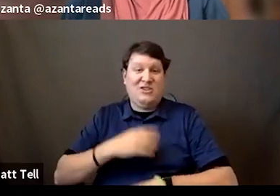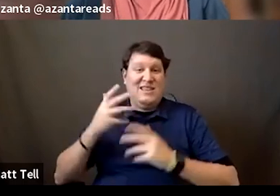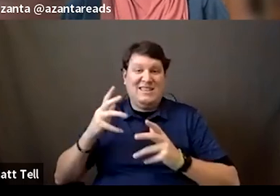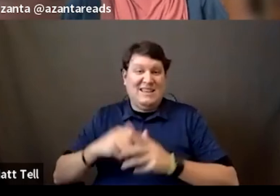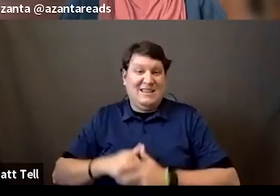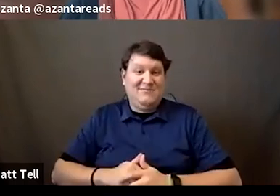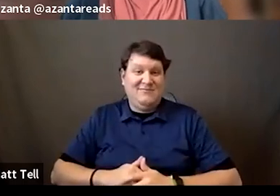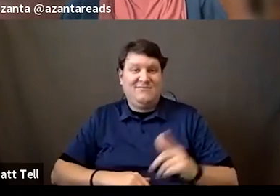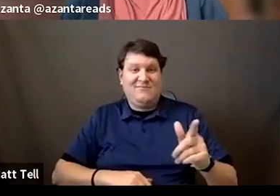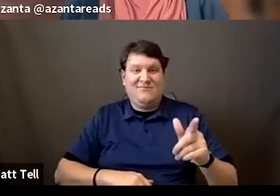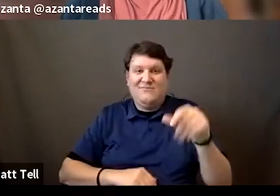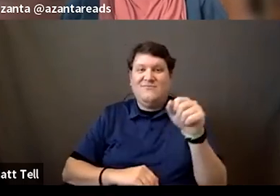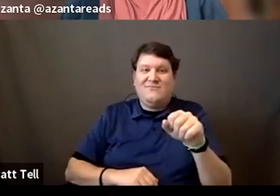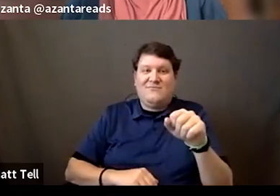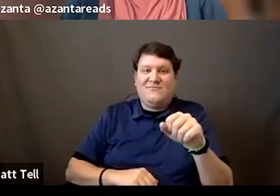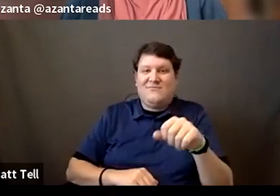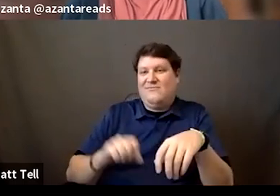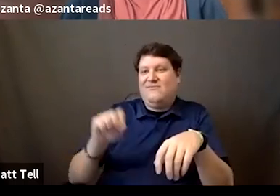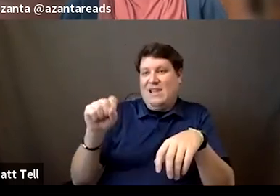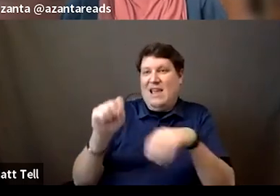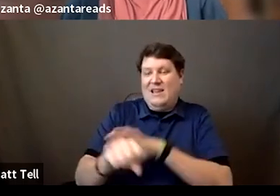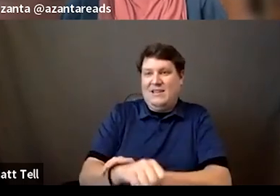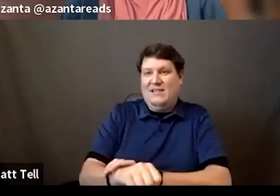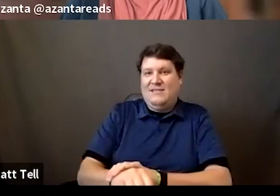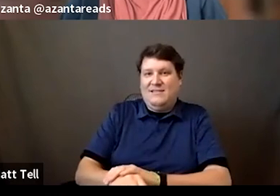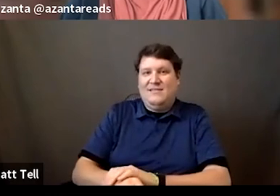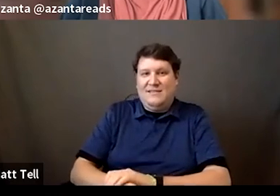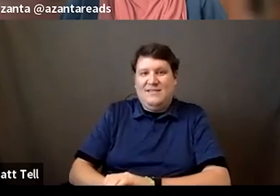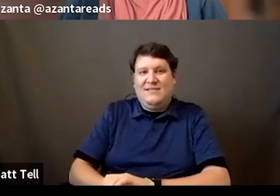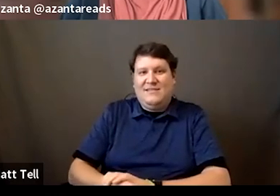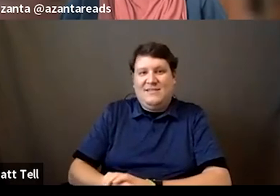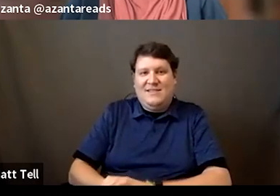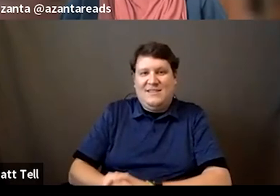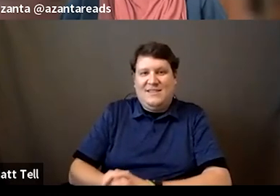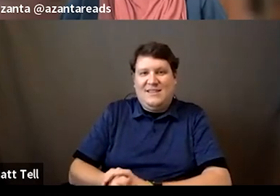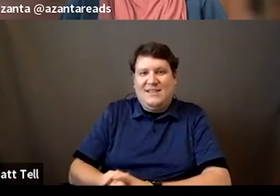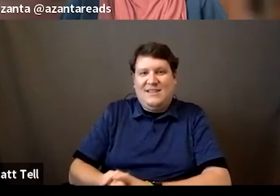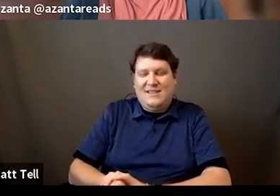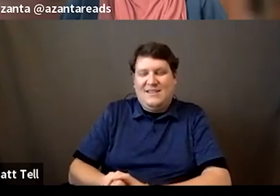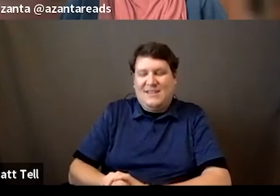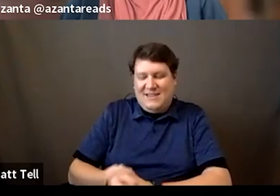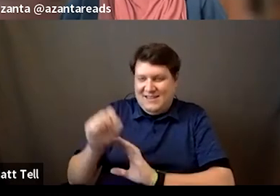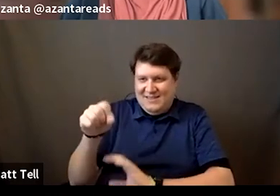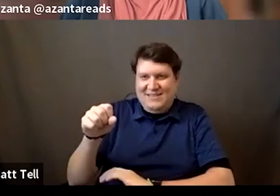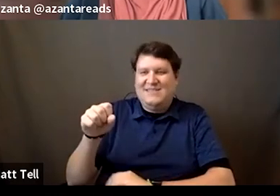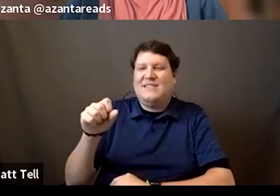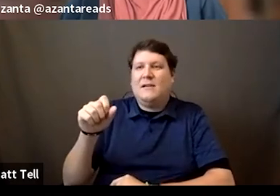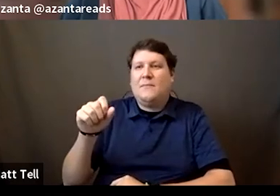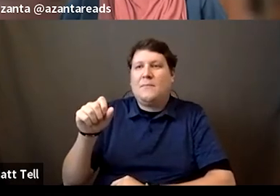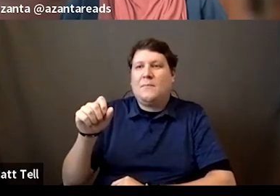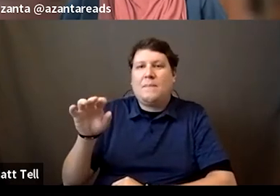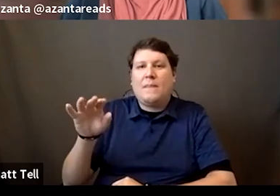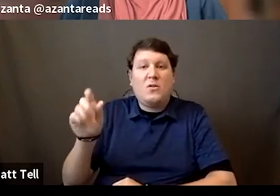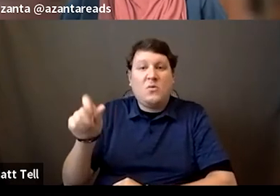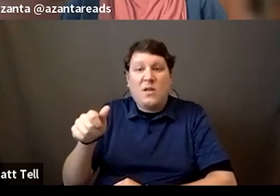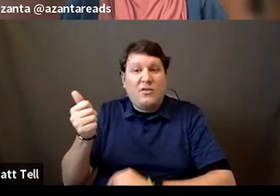publishers, like, go far and wide and look for these guys, because they're really going to help promote. Yeah. Right. Anyone else want to